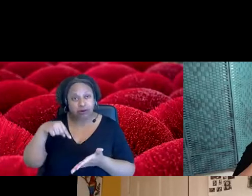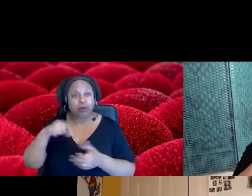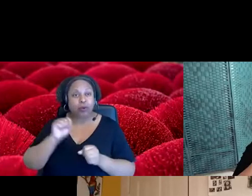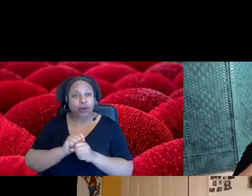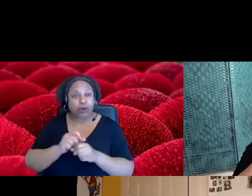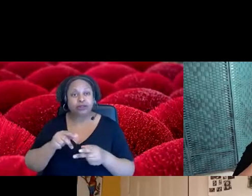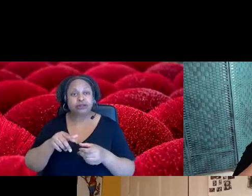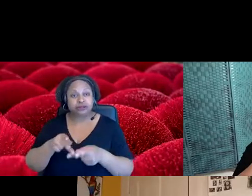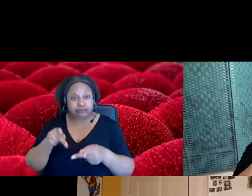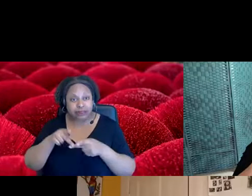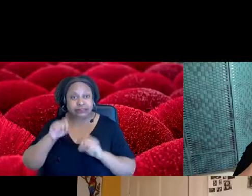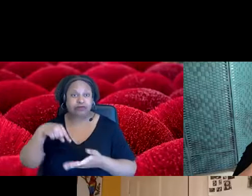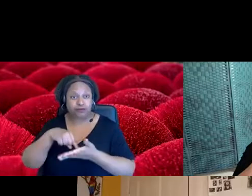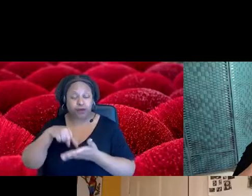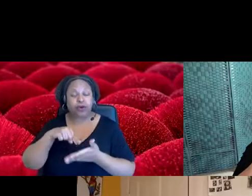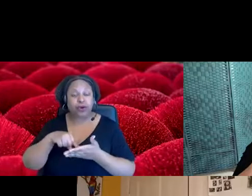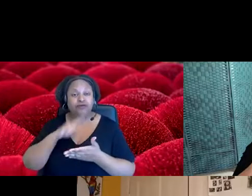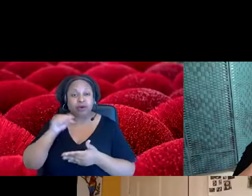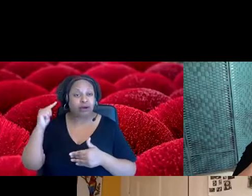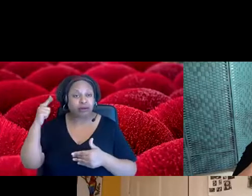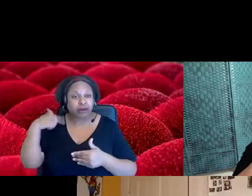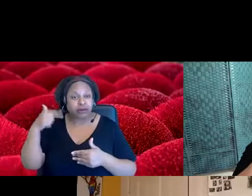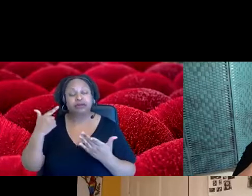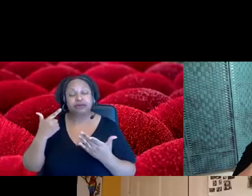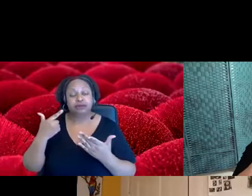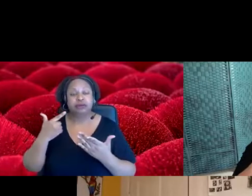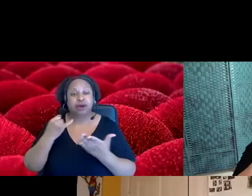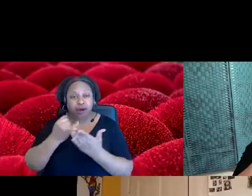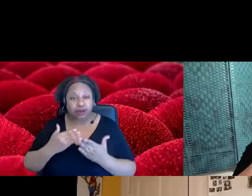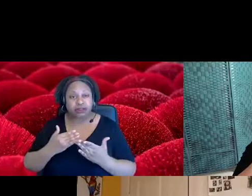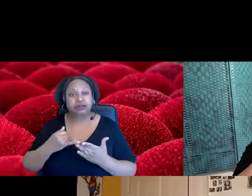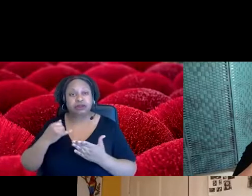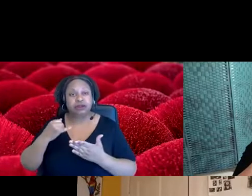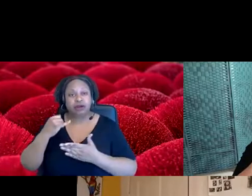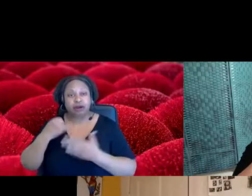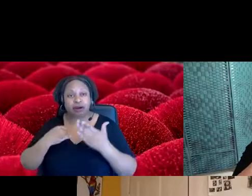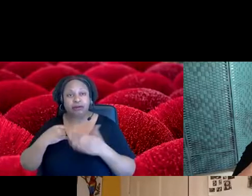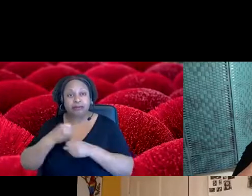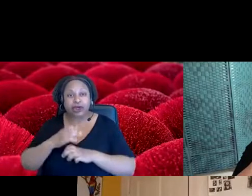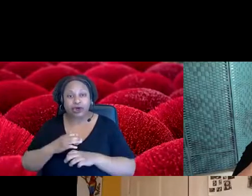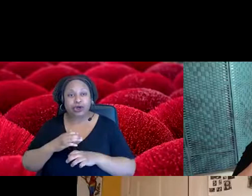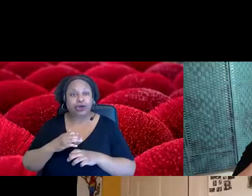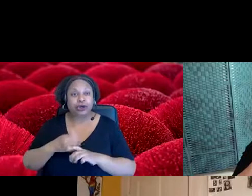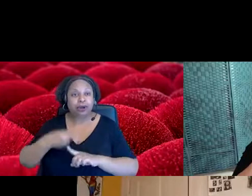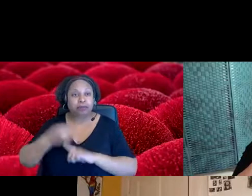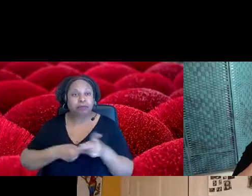London's artists and makers for making space for art. And they've got a lease that's 999